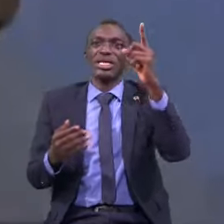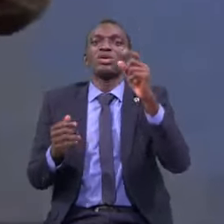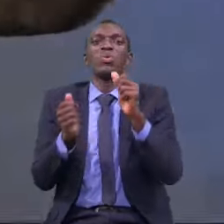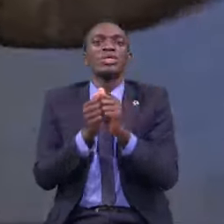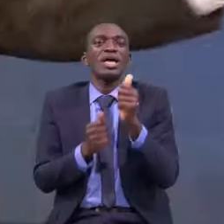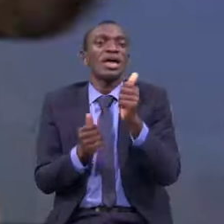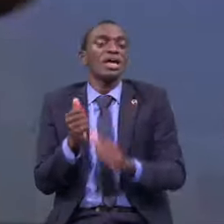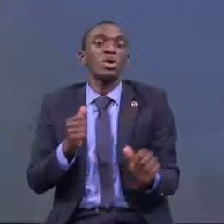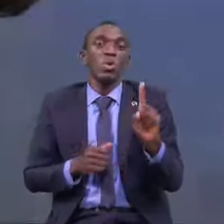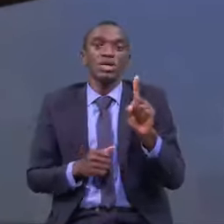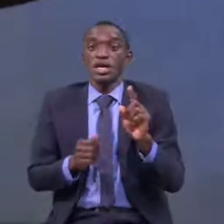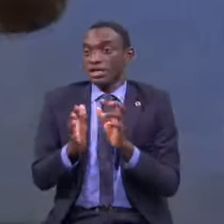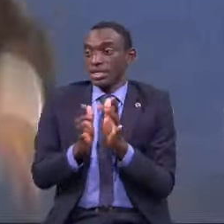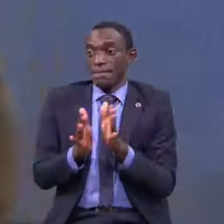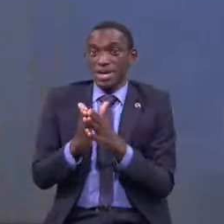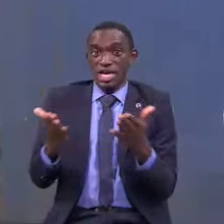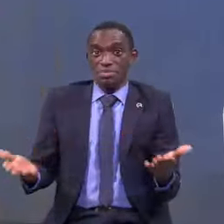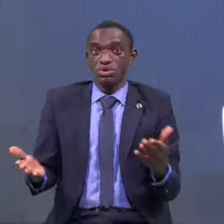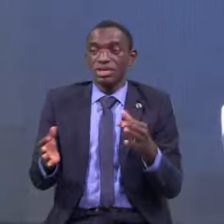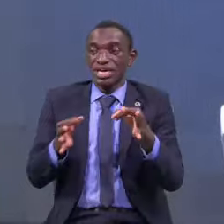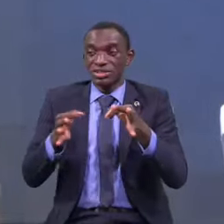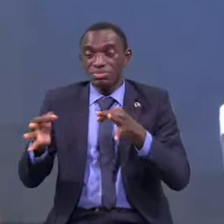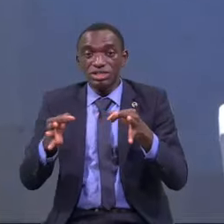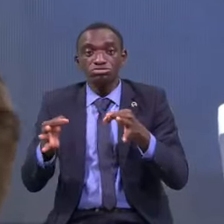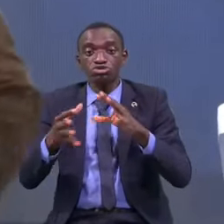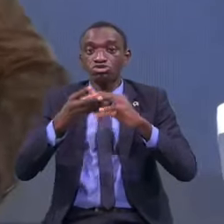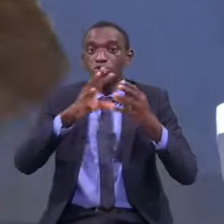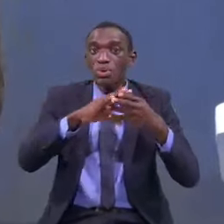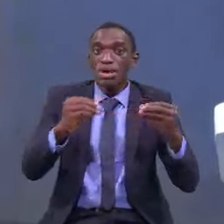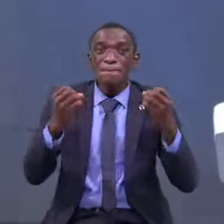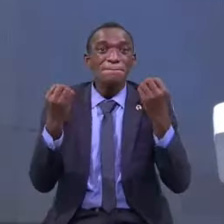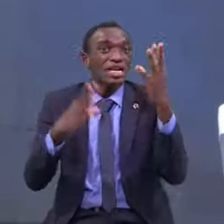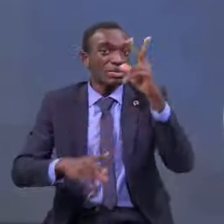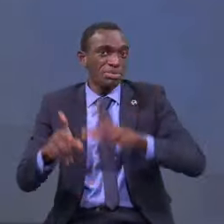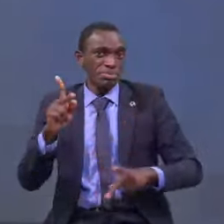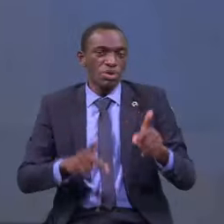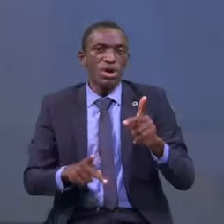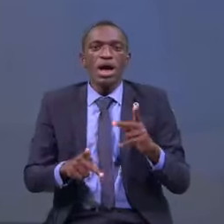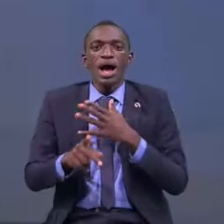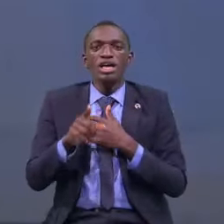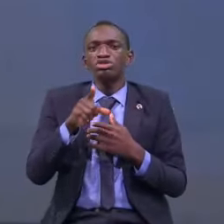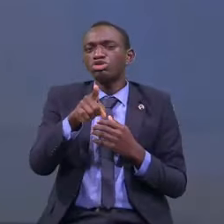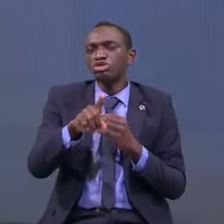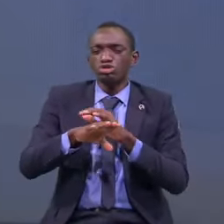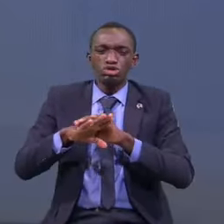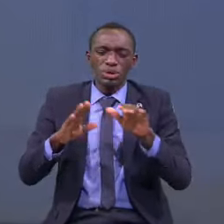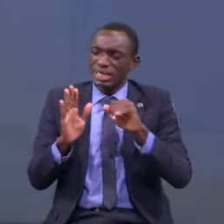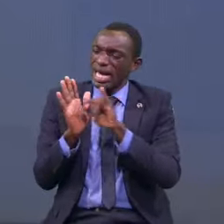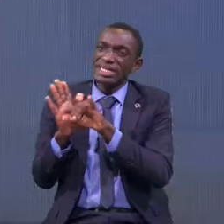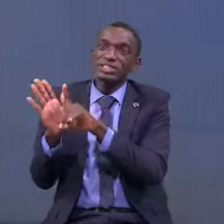Bible tells the story of many people. And you don't identify with